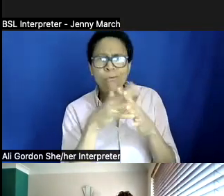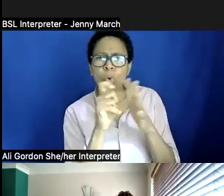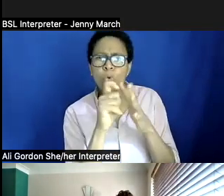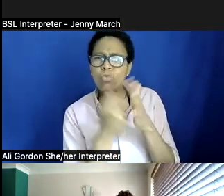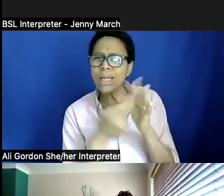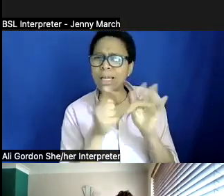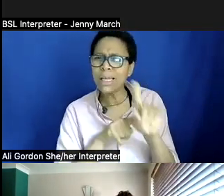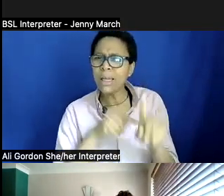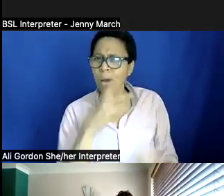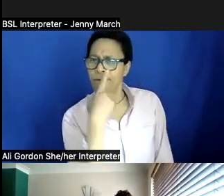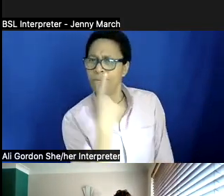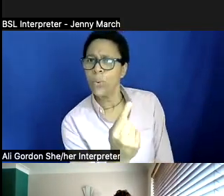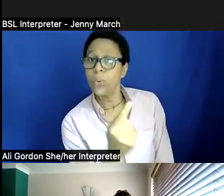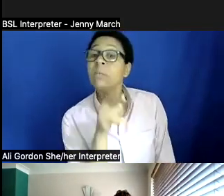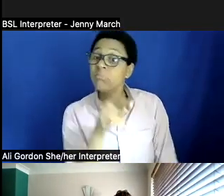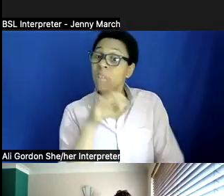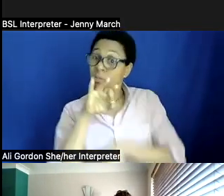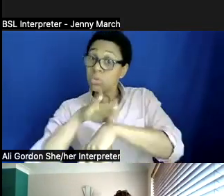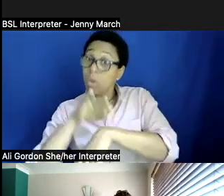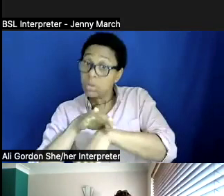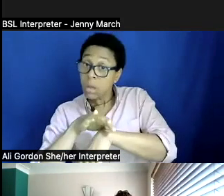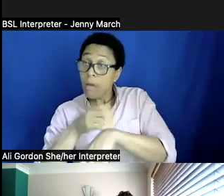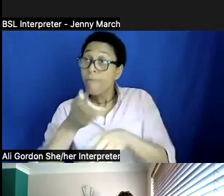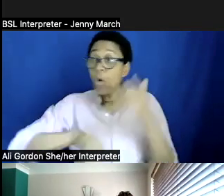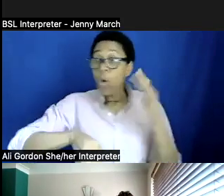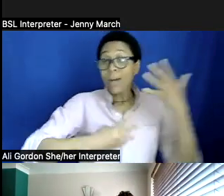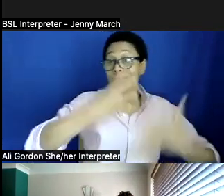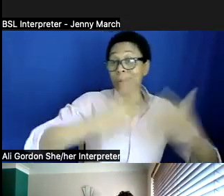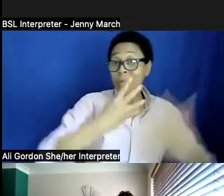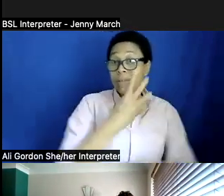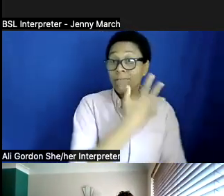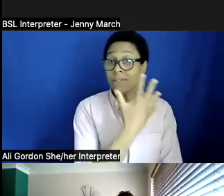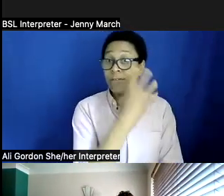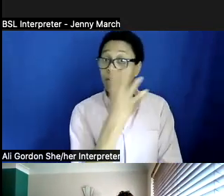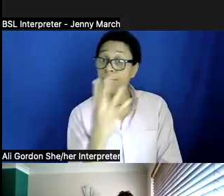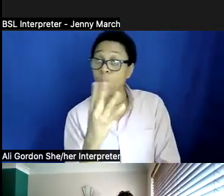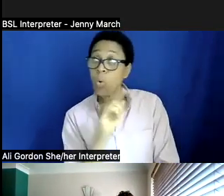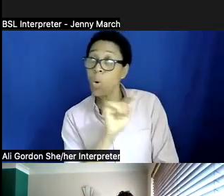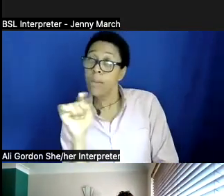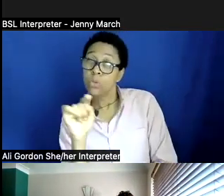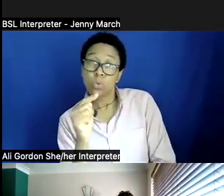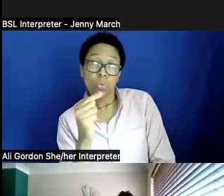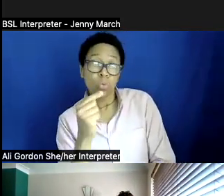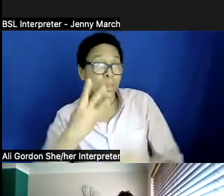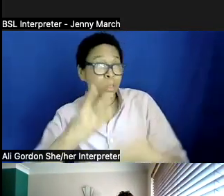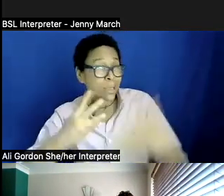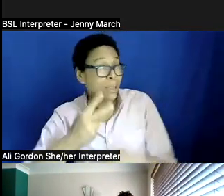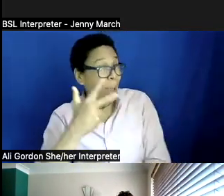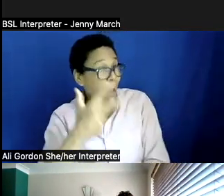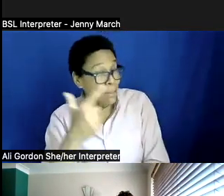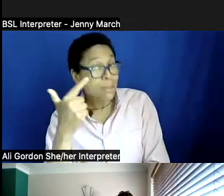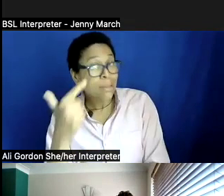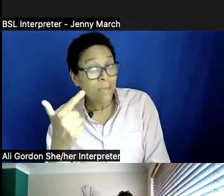Hospital, and from 1954 till 1987, and he